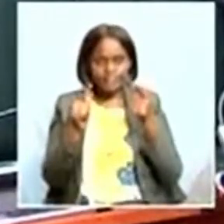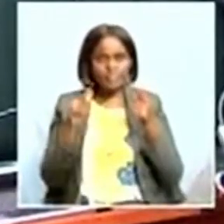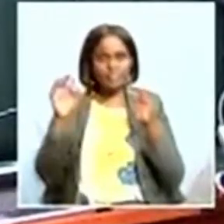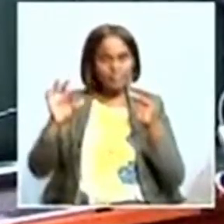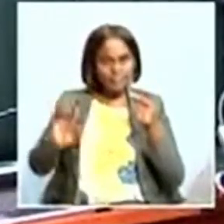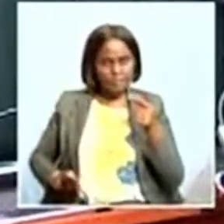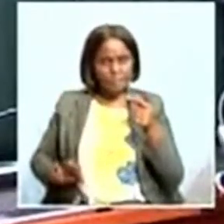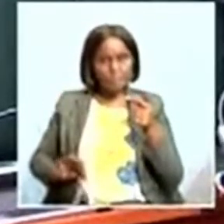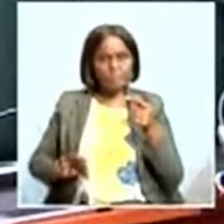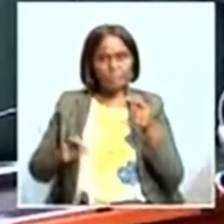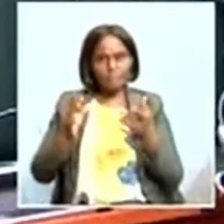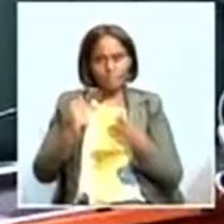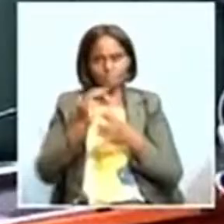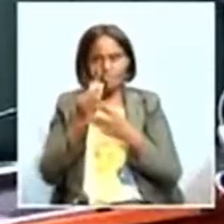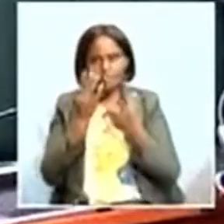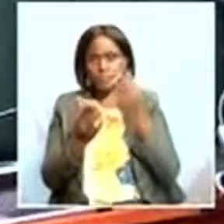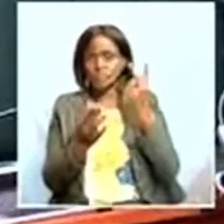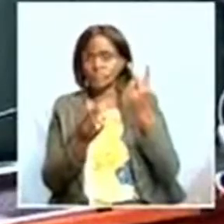benefit, or maybe two,